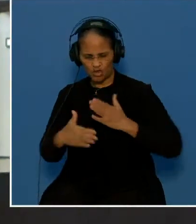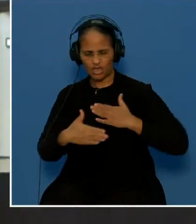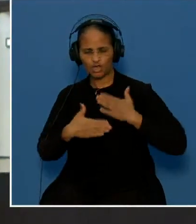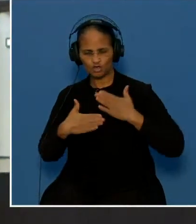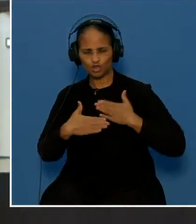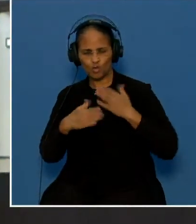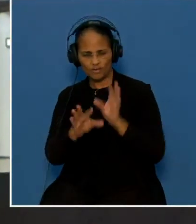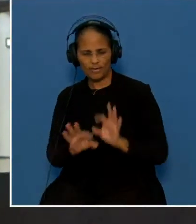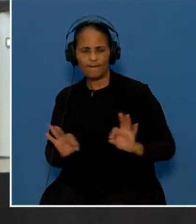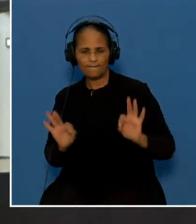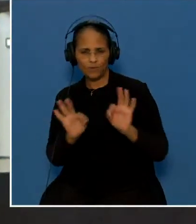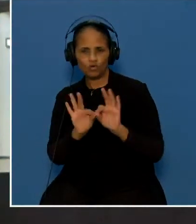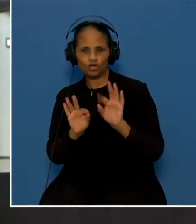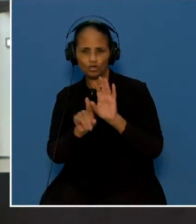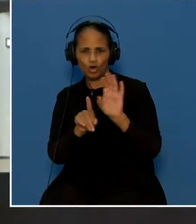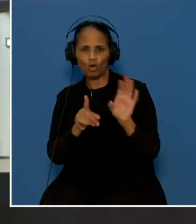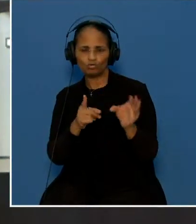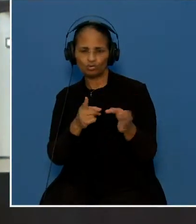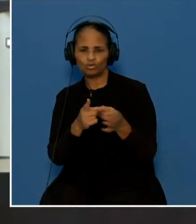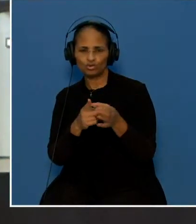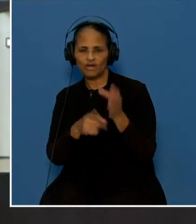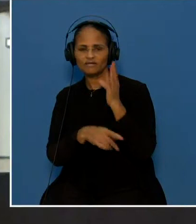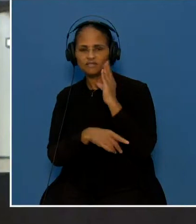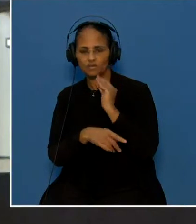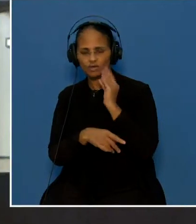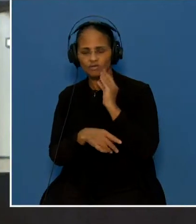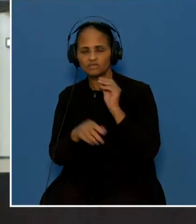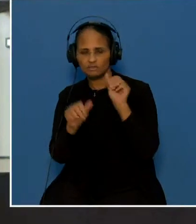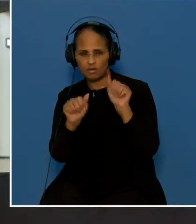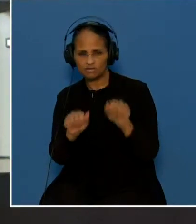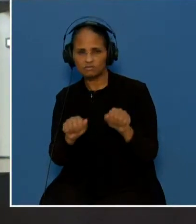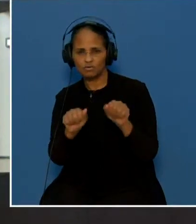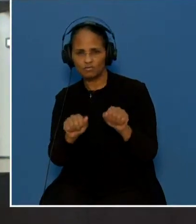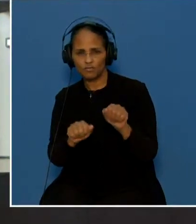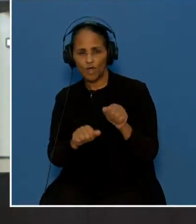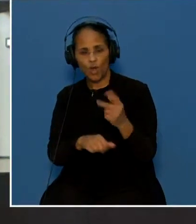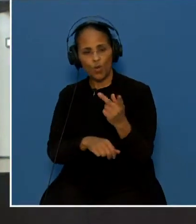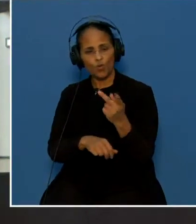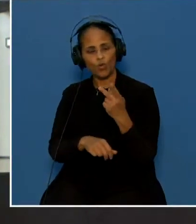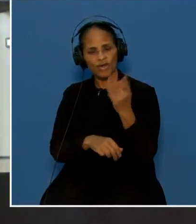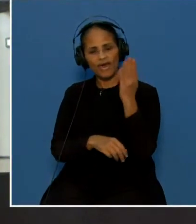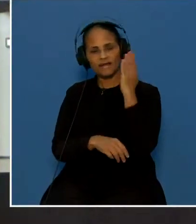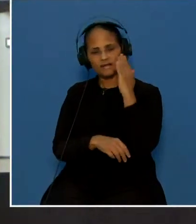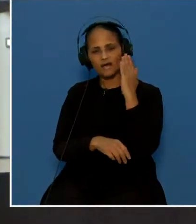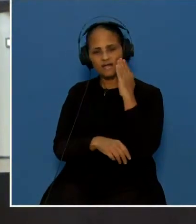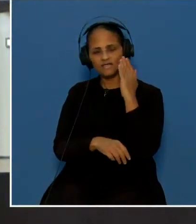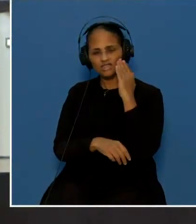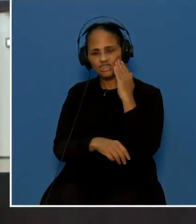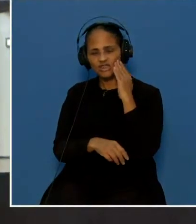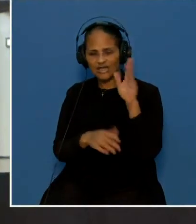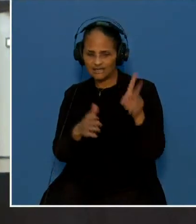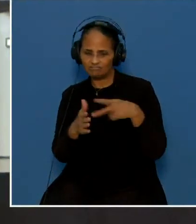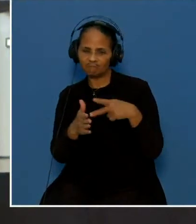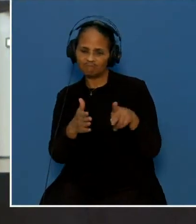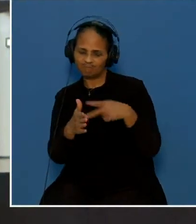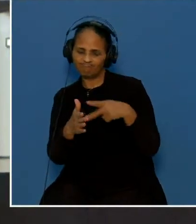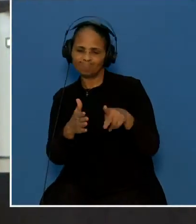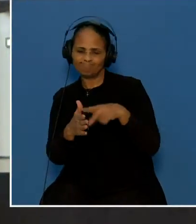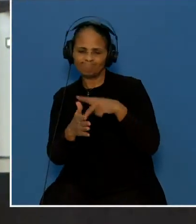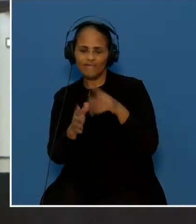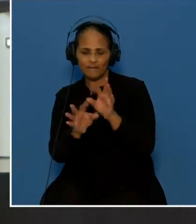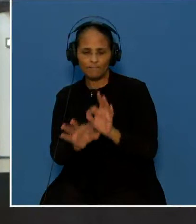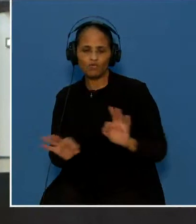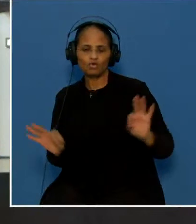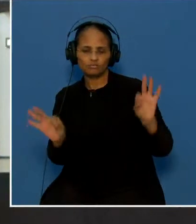this important cultural experience possible. We all acknowledge that the Gombes are an important part of